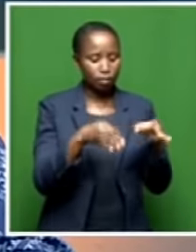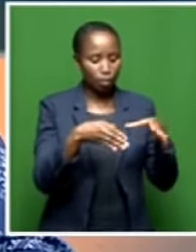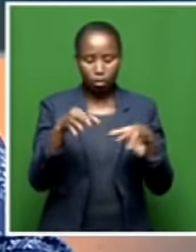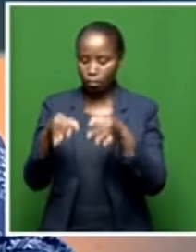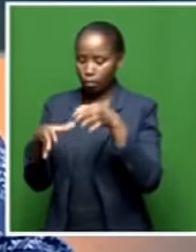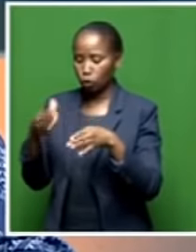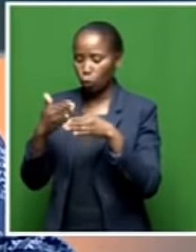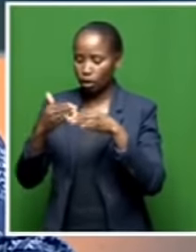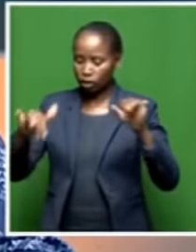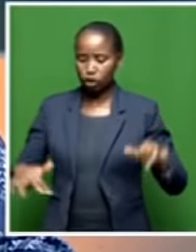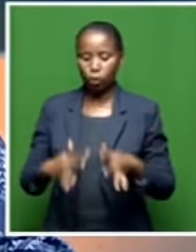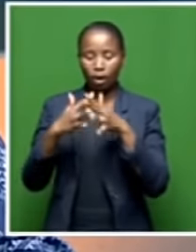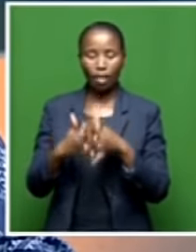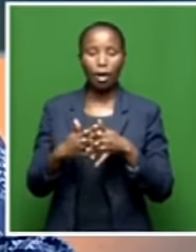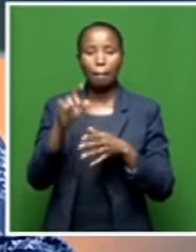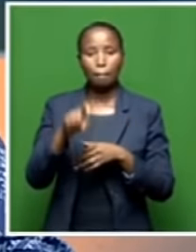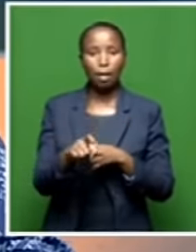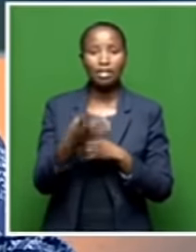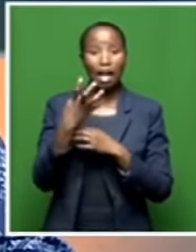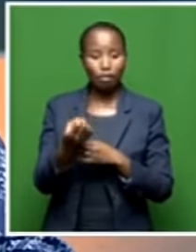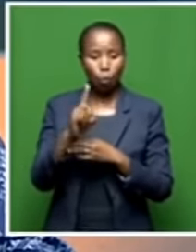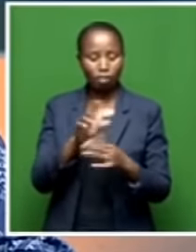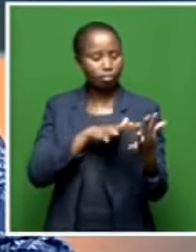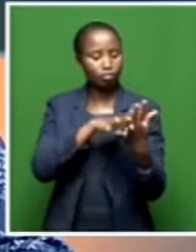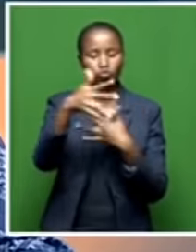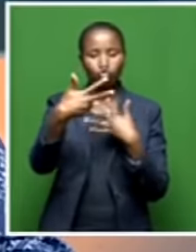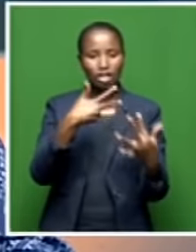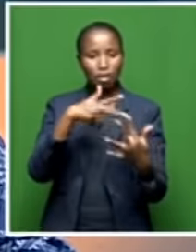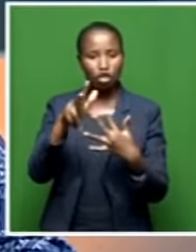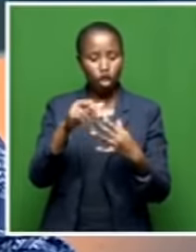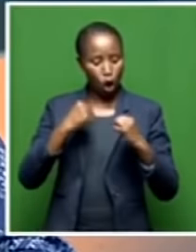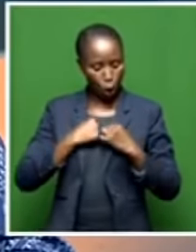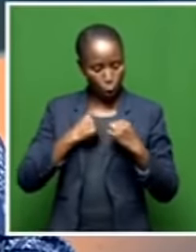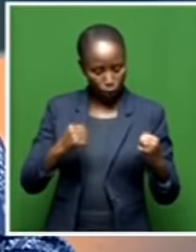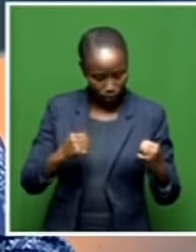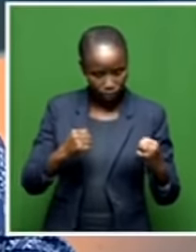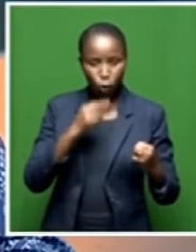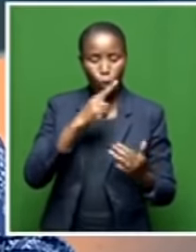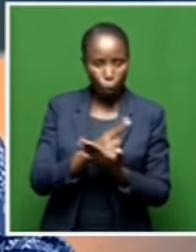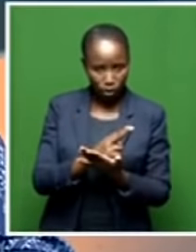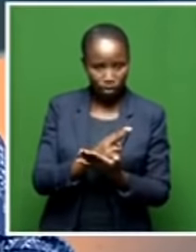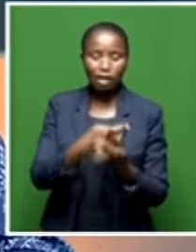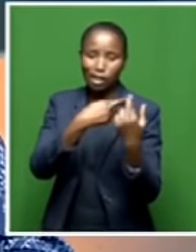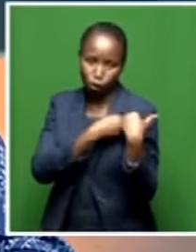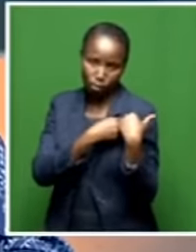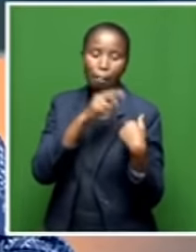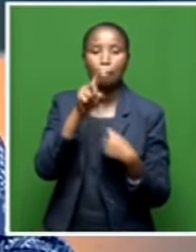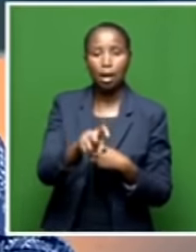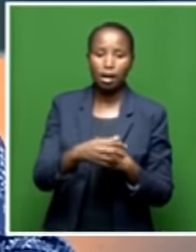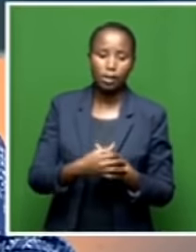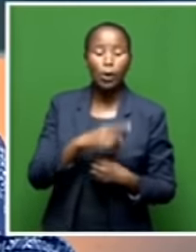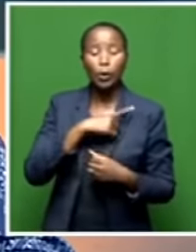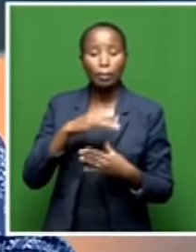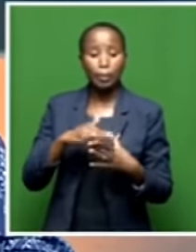openness, transparency, and accountability. Because what we've observed in South Africa now is that just after